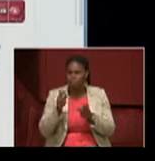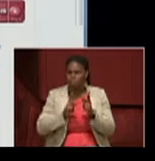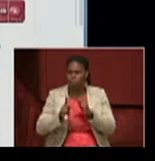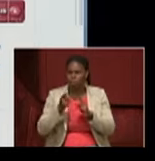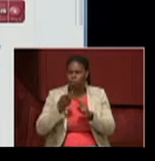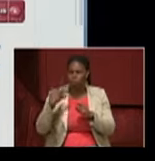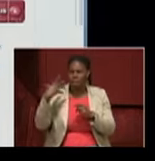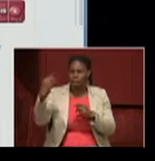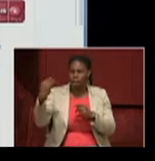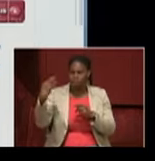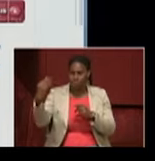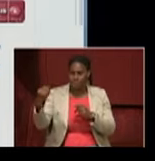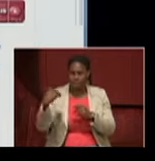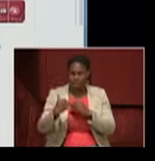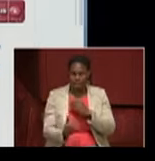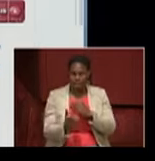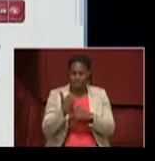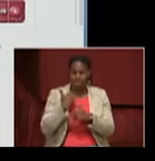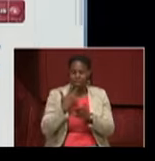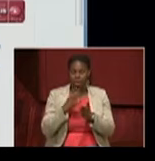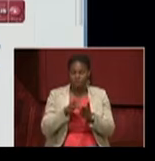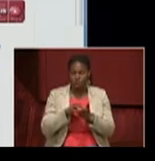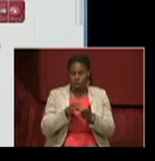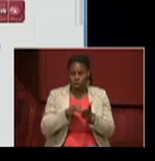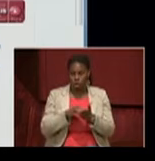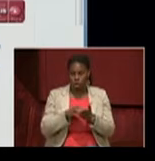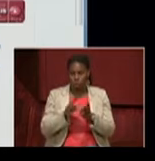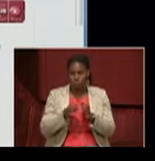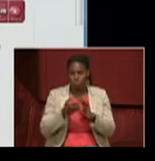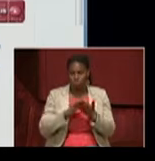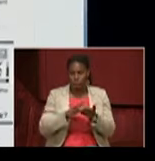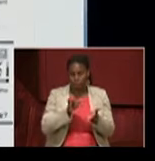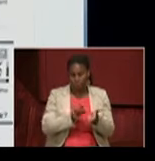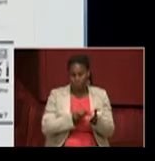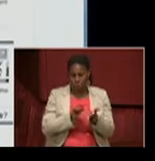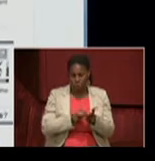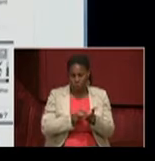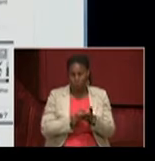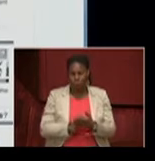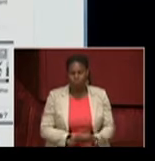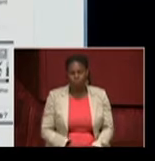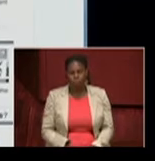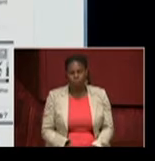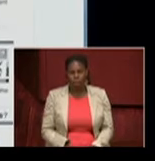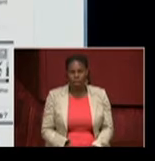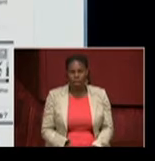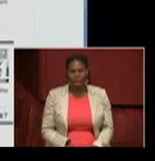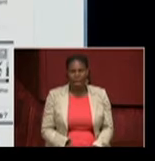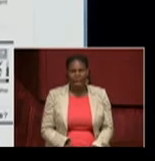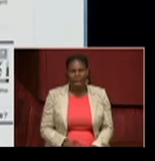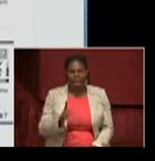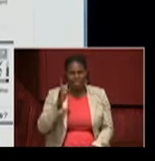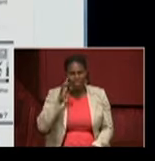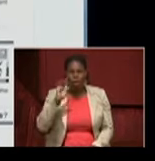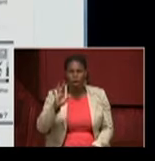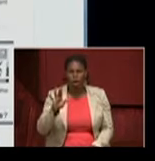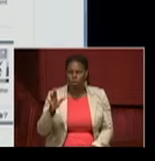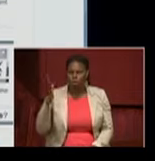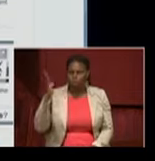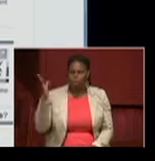have sent in articles to be published. And I think, here we go,